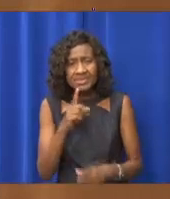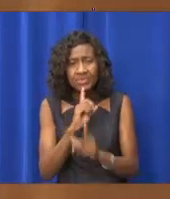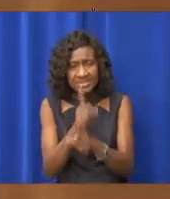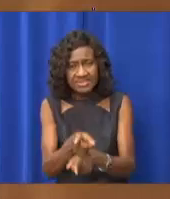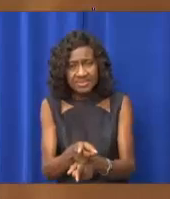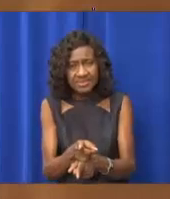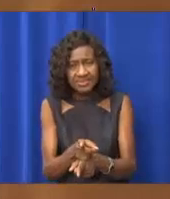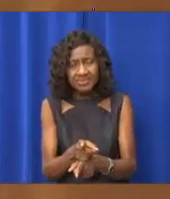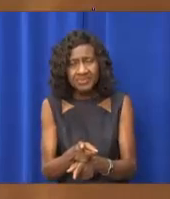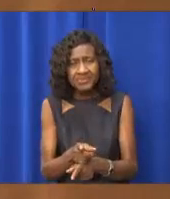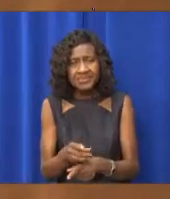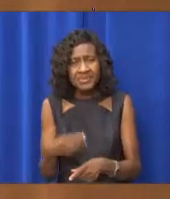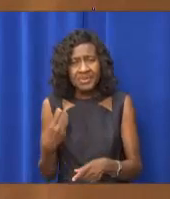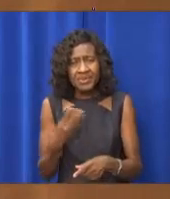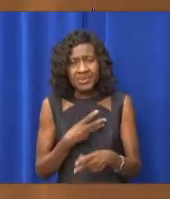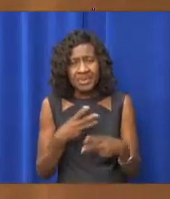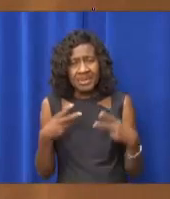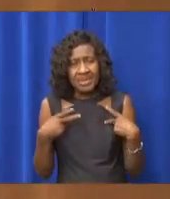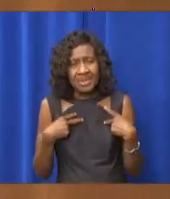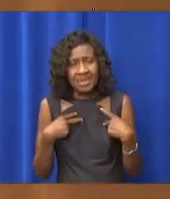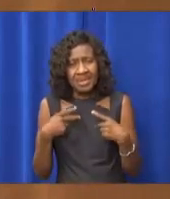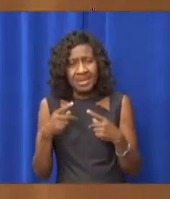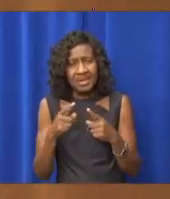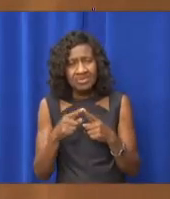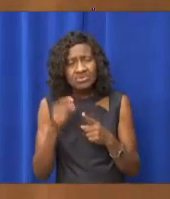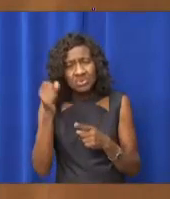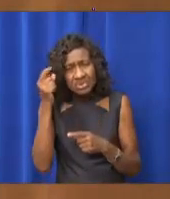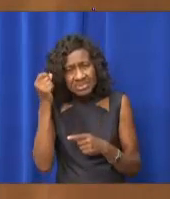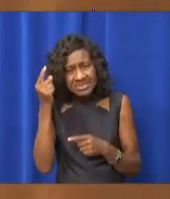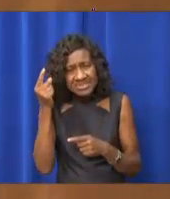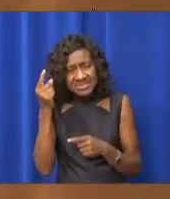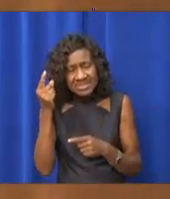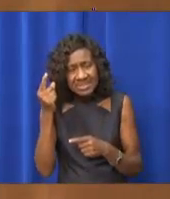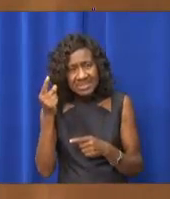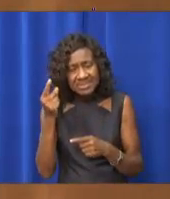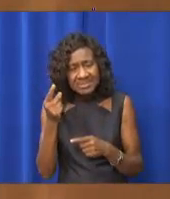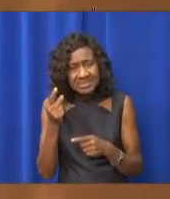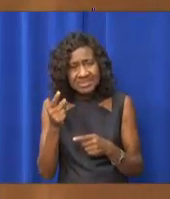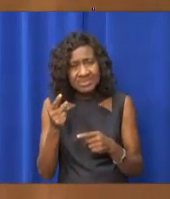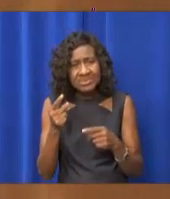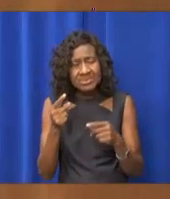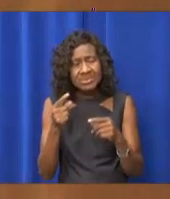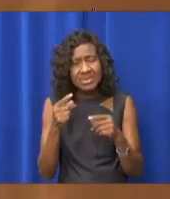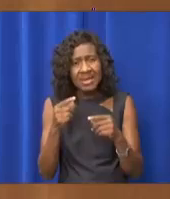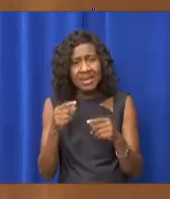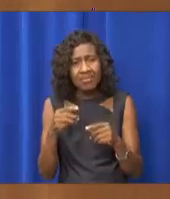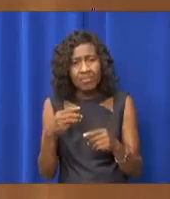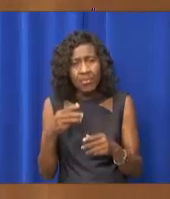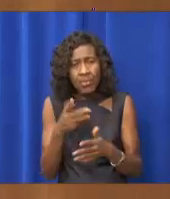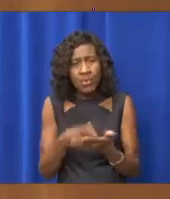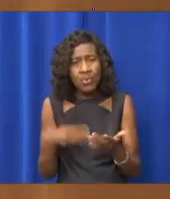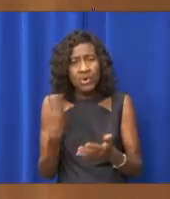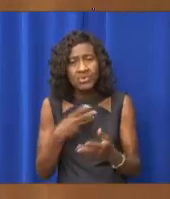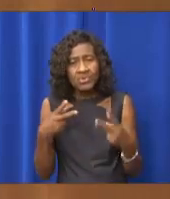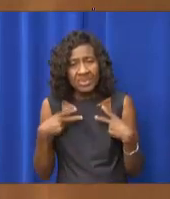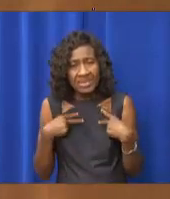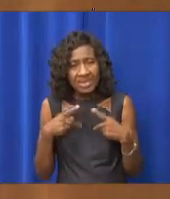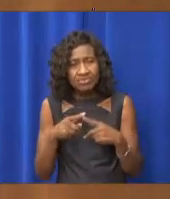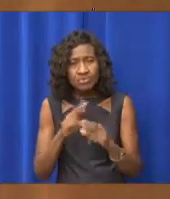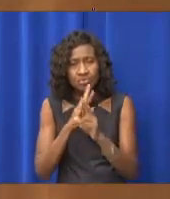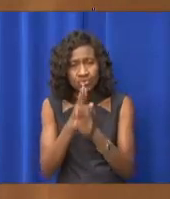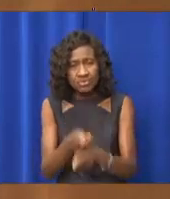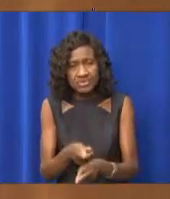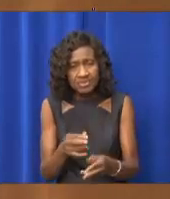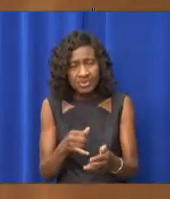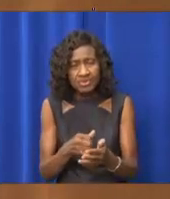mind the capacity of Cayman to respond to this sort of public health event. And there is a